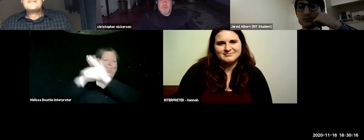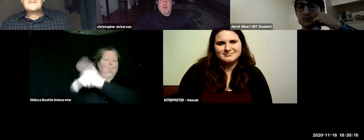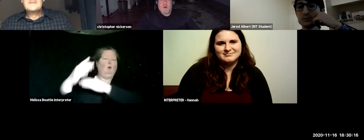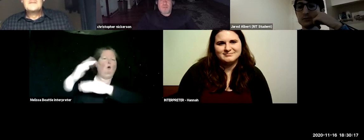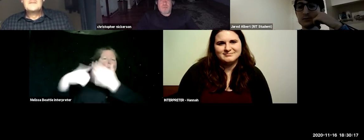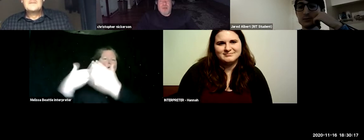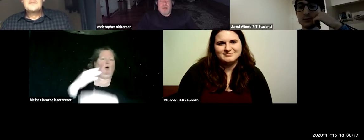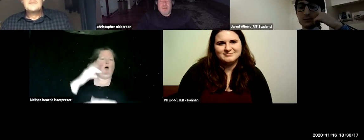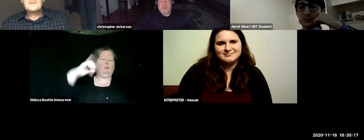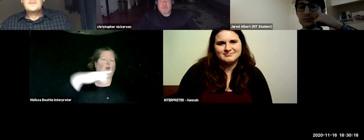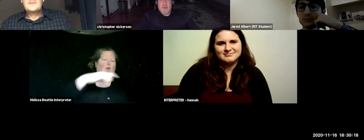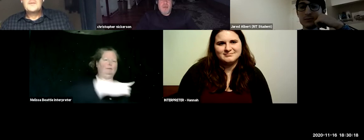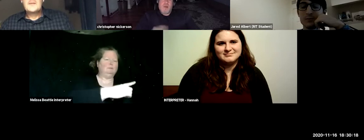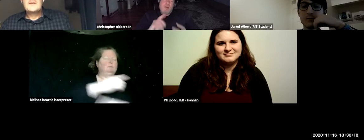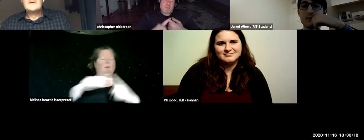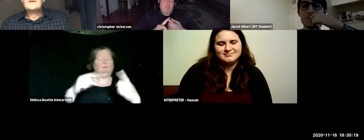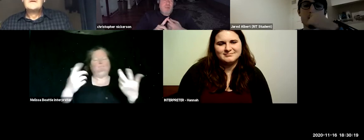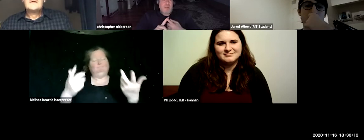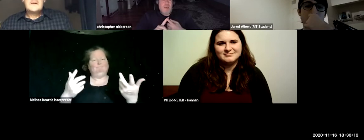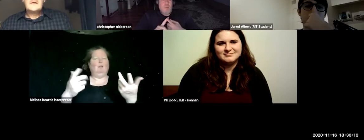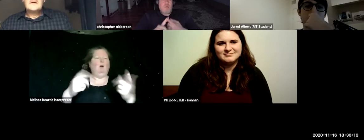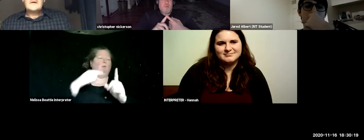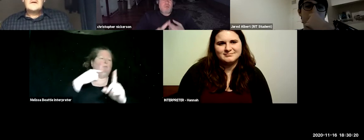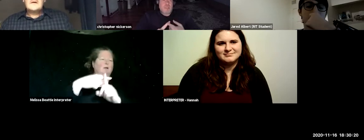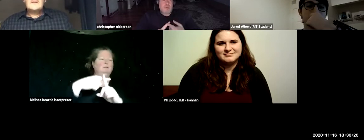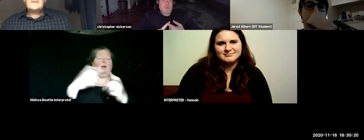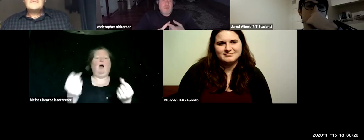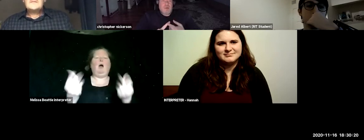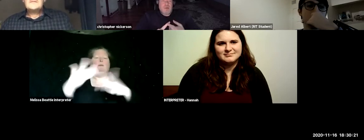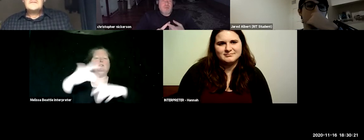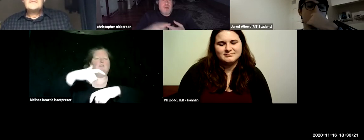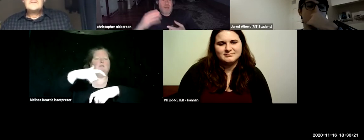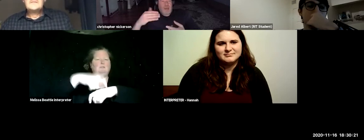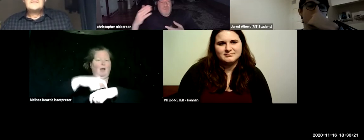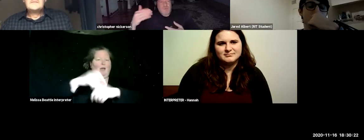But I think, you know, also to that, it's, you know, how much time am I going to get with other seniors that